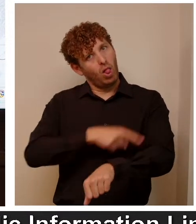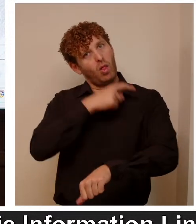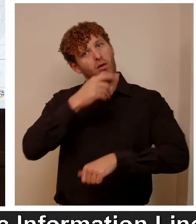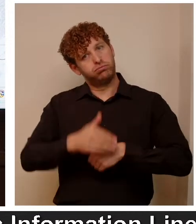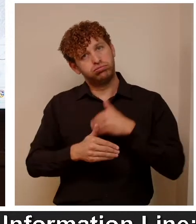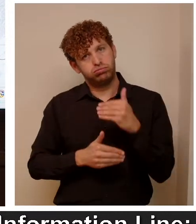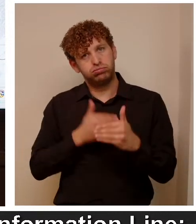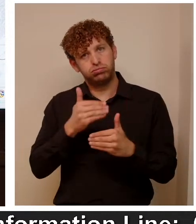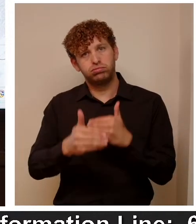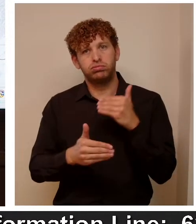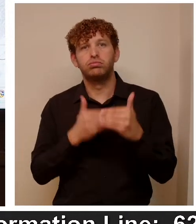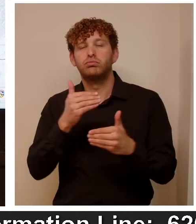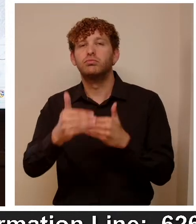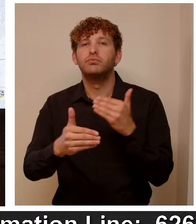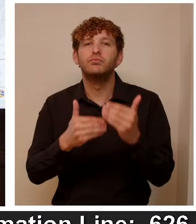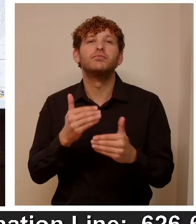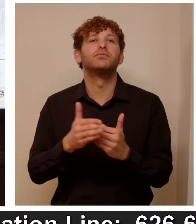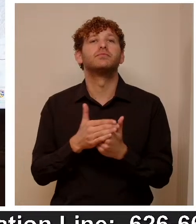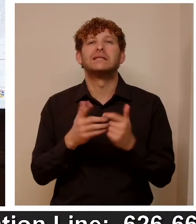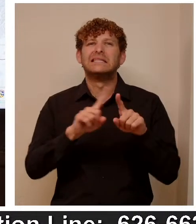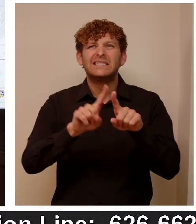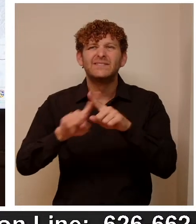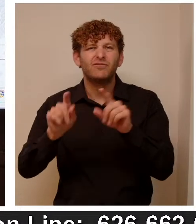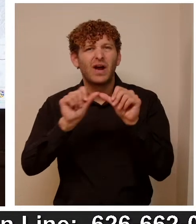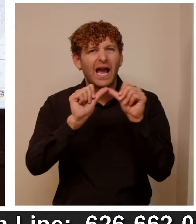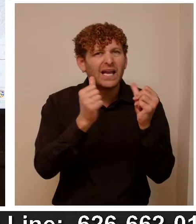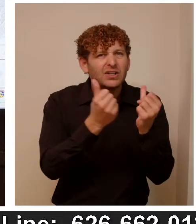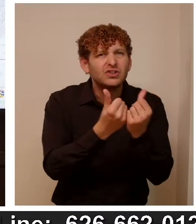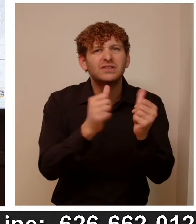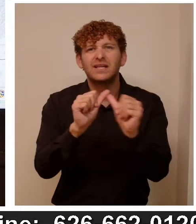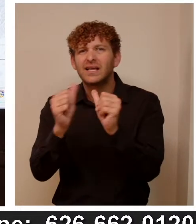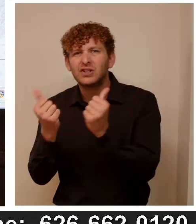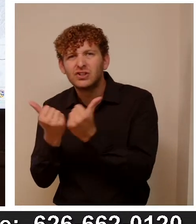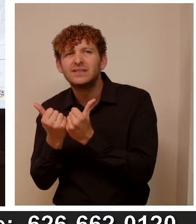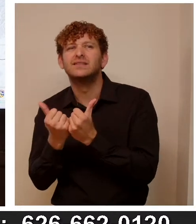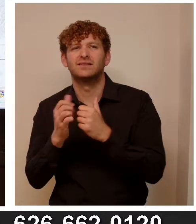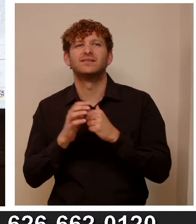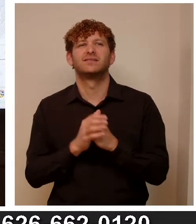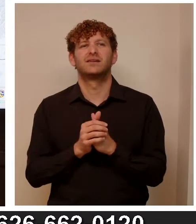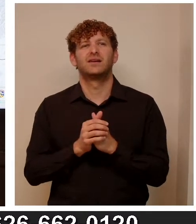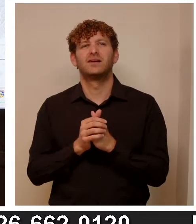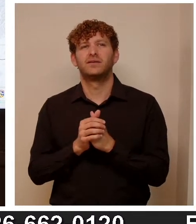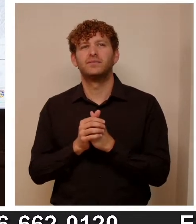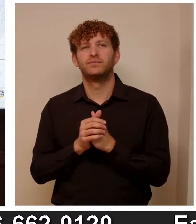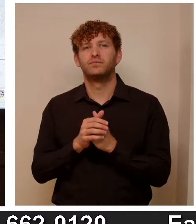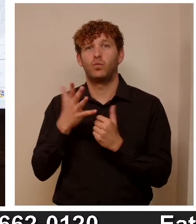they do so, we will downgrade an area from an order to a warning.